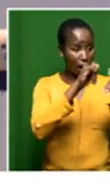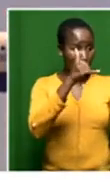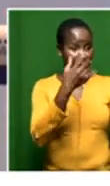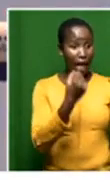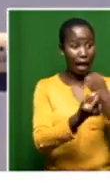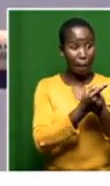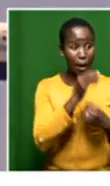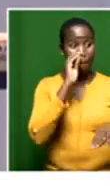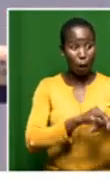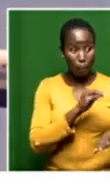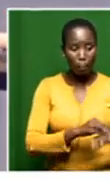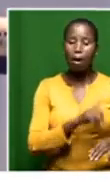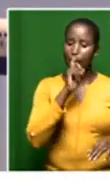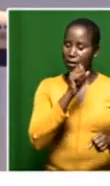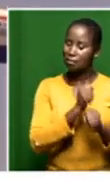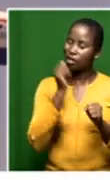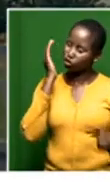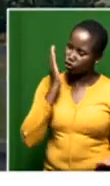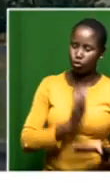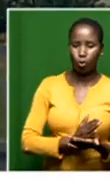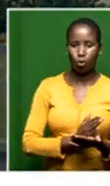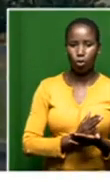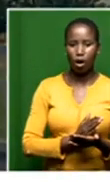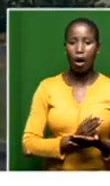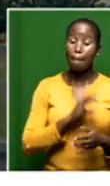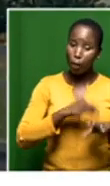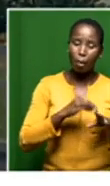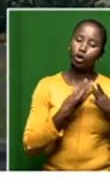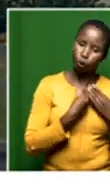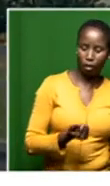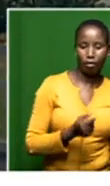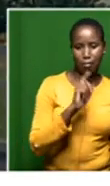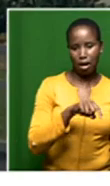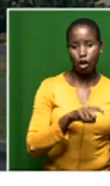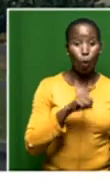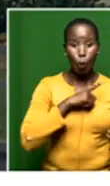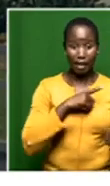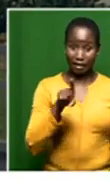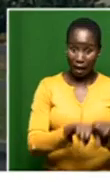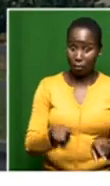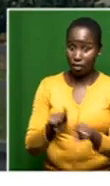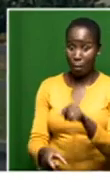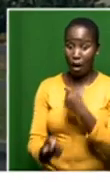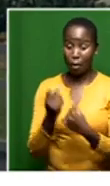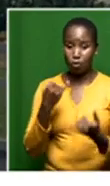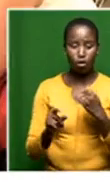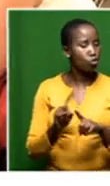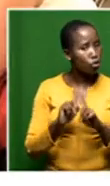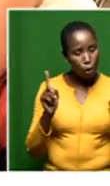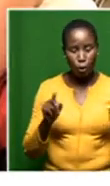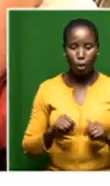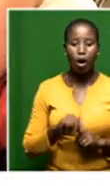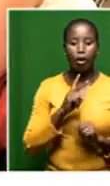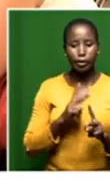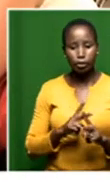for them to make sure that they look into the problem so that they don't experience the same, and they avert rather even